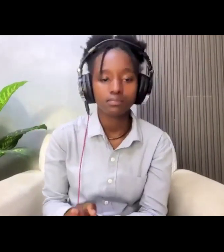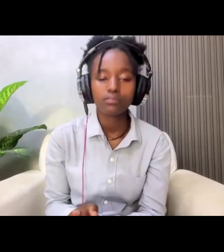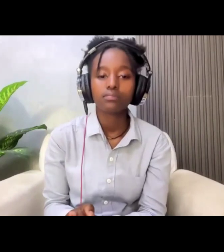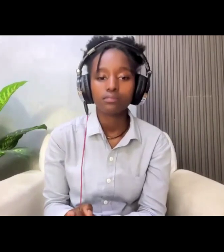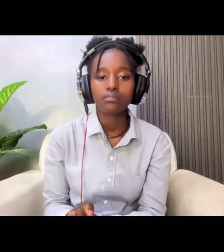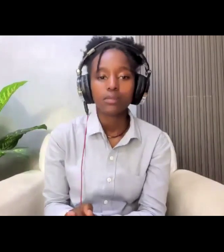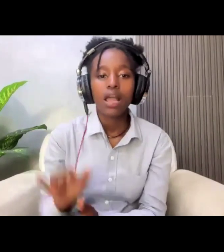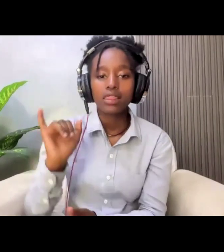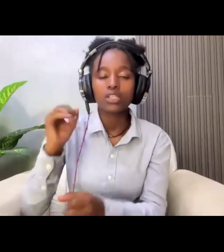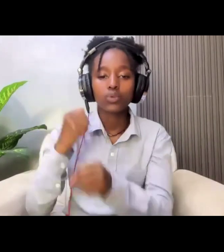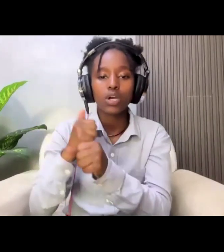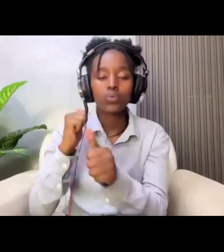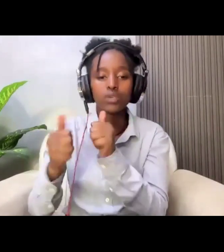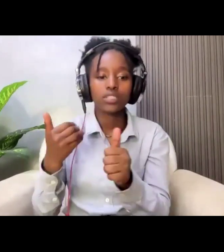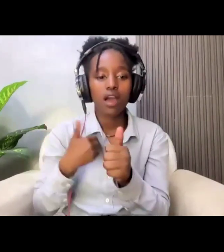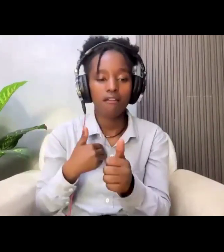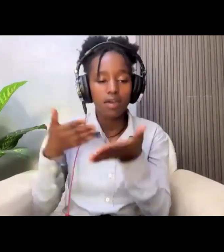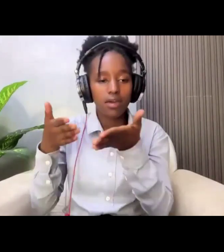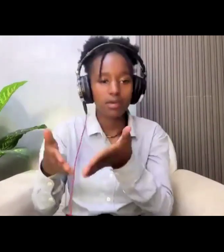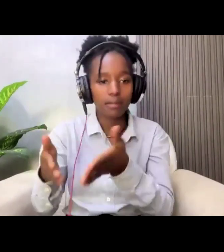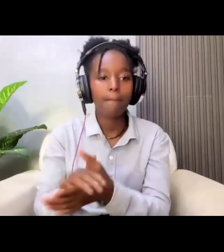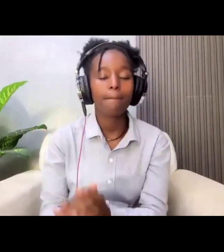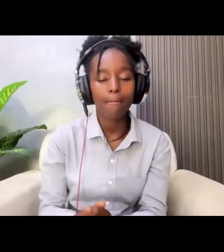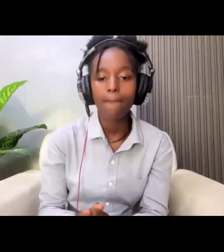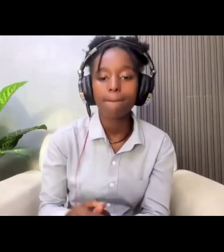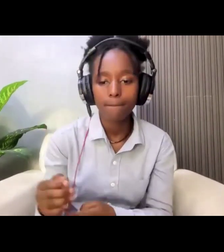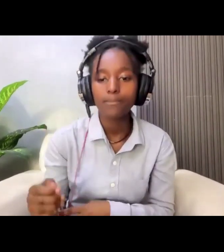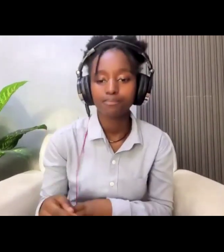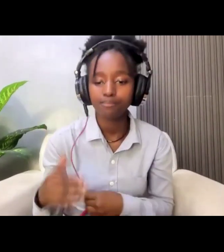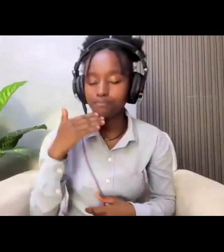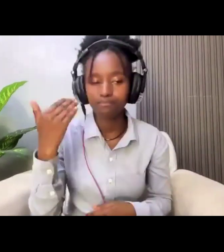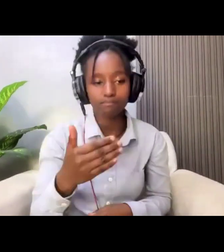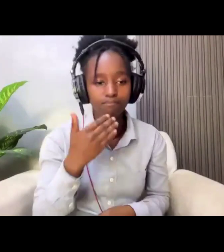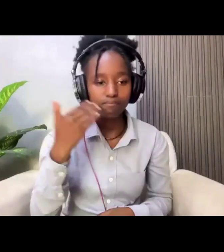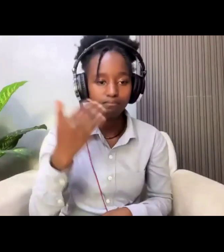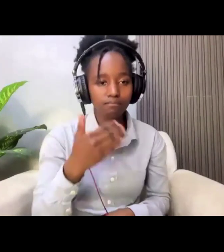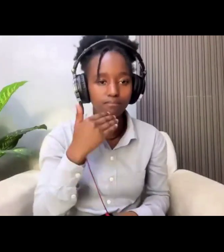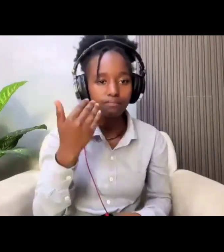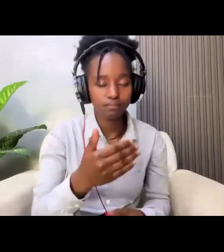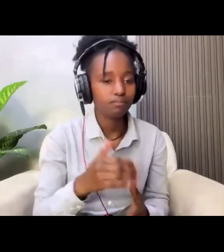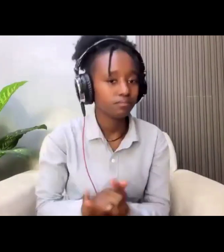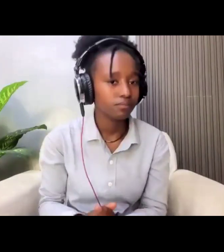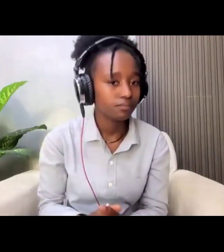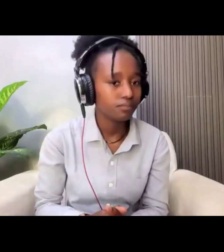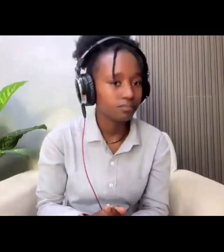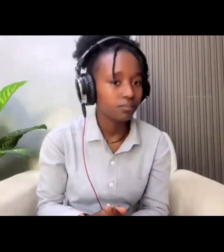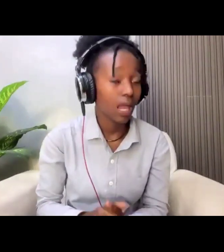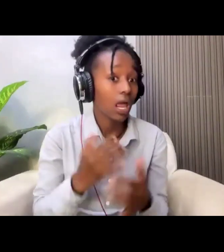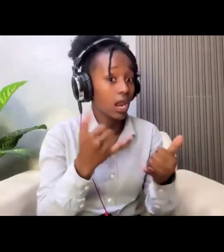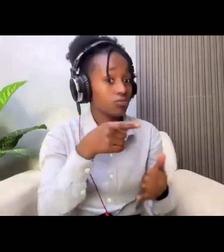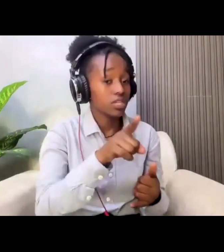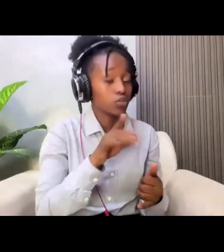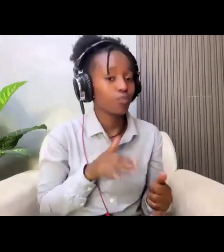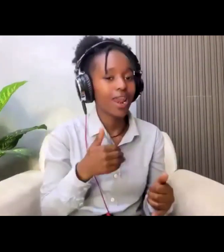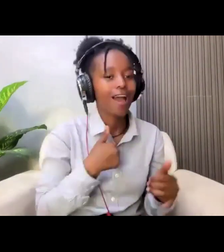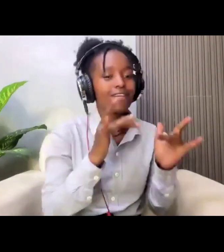sort of work we can do. So thank you very much. Thank you so much, Richard. I have your email, and I will